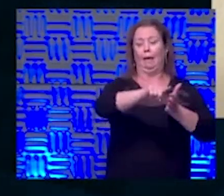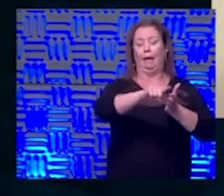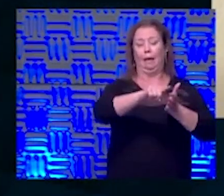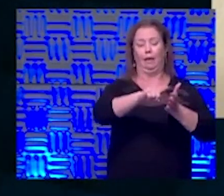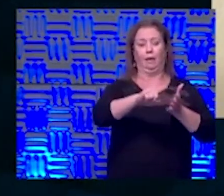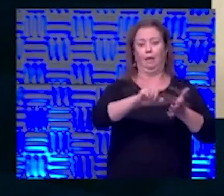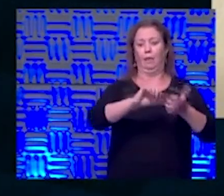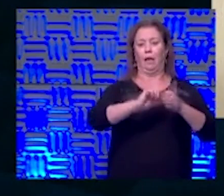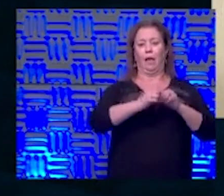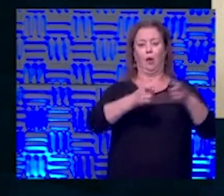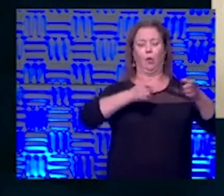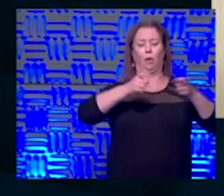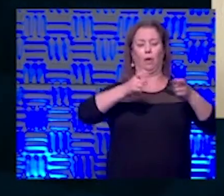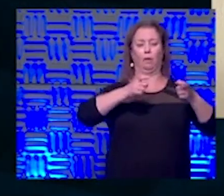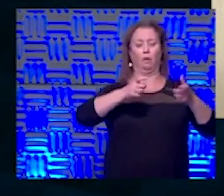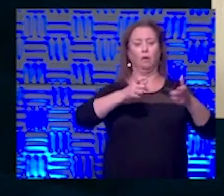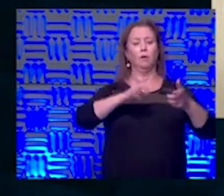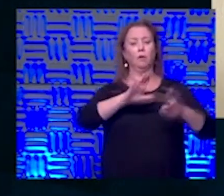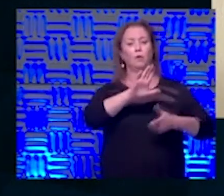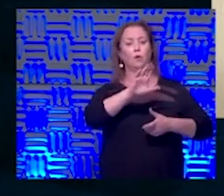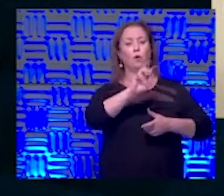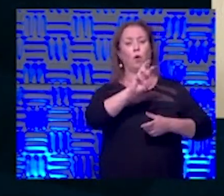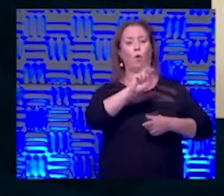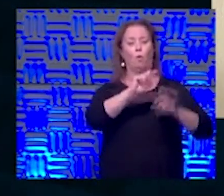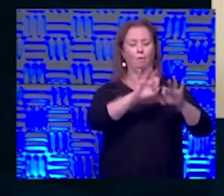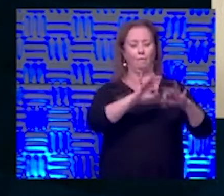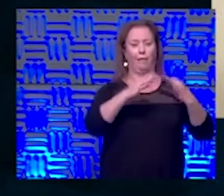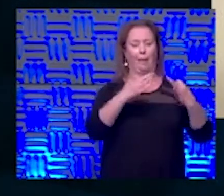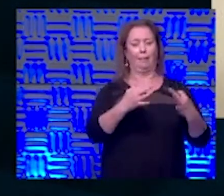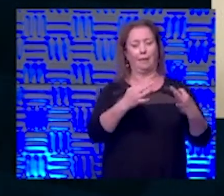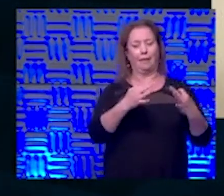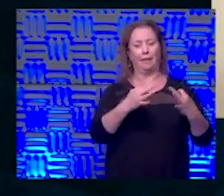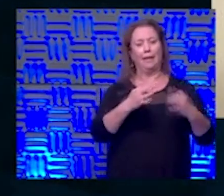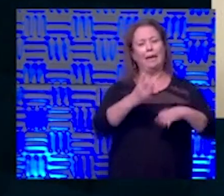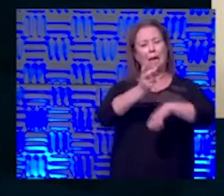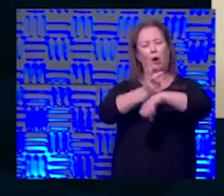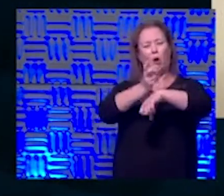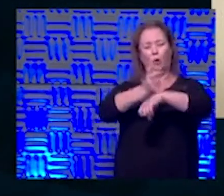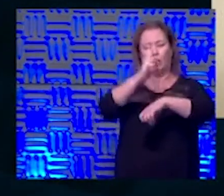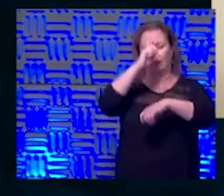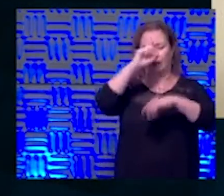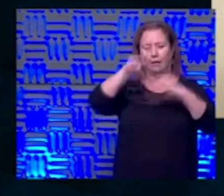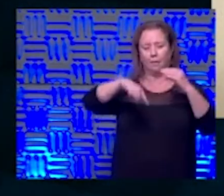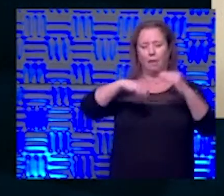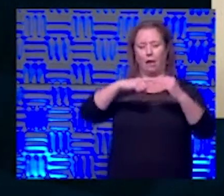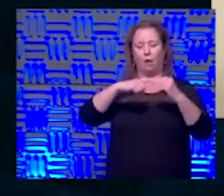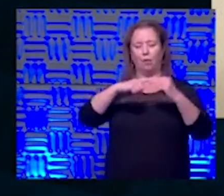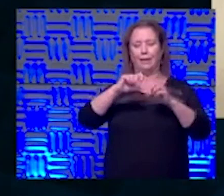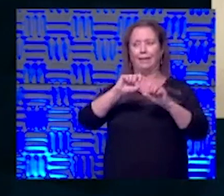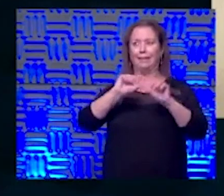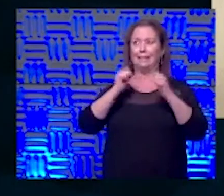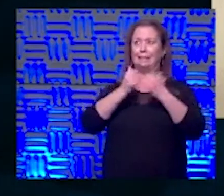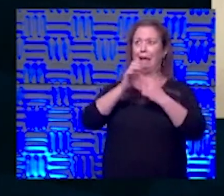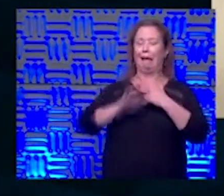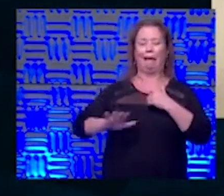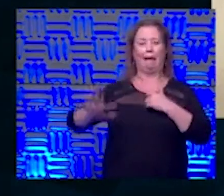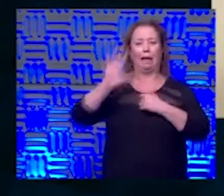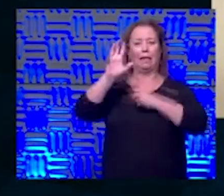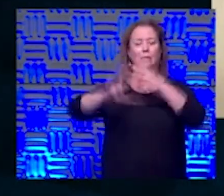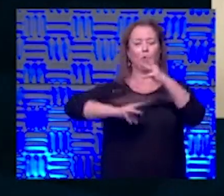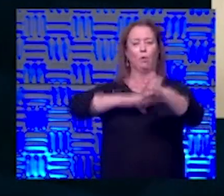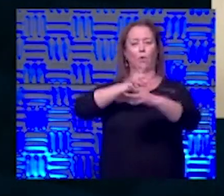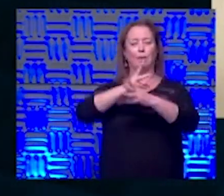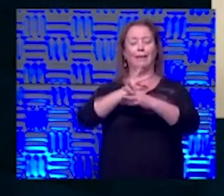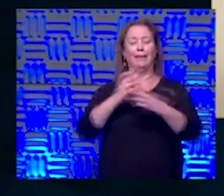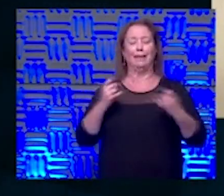how do you deal with that consequence for your own immediate family, and which may make it harder to think about the society as a whole. I think in the States